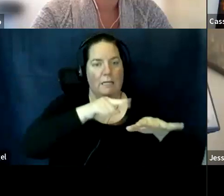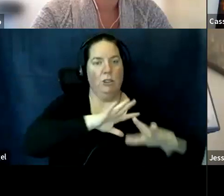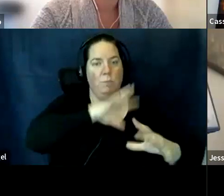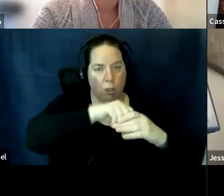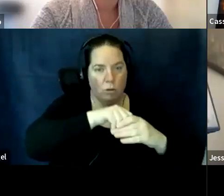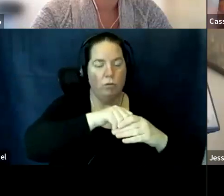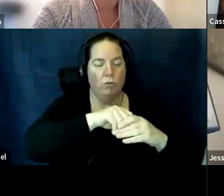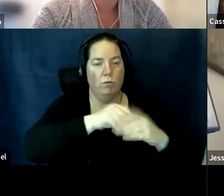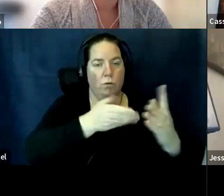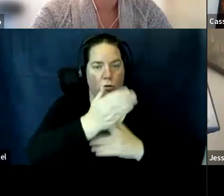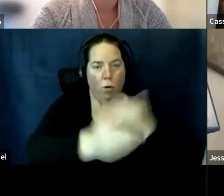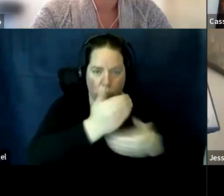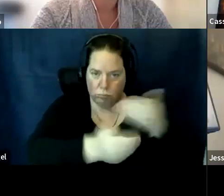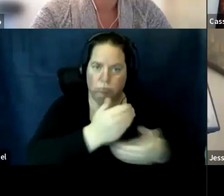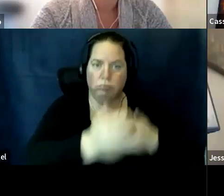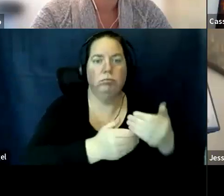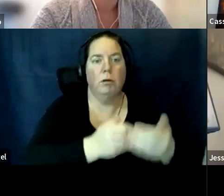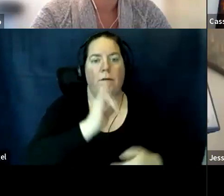whole process of a student being on a plan.